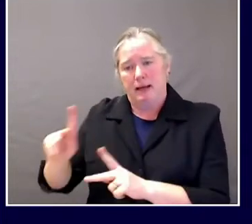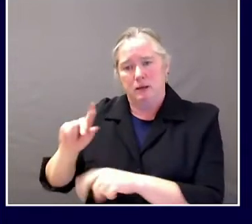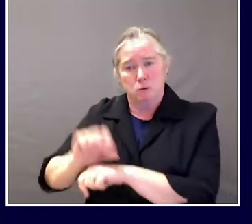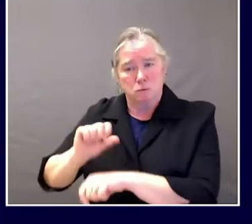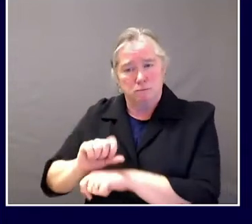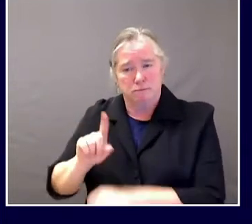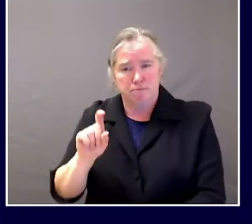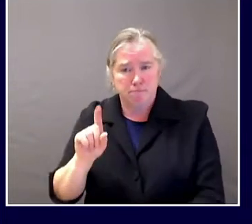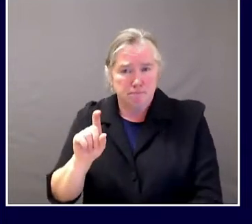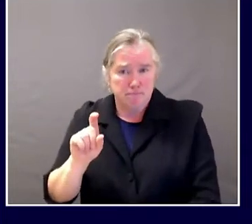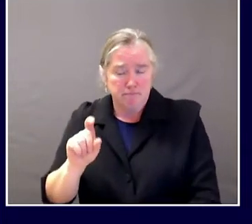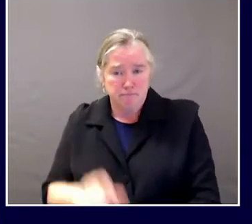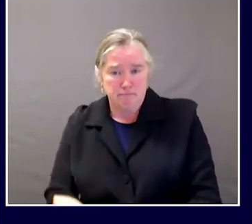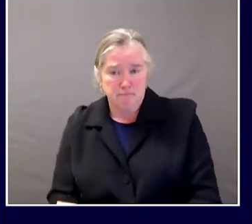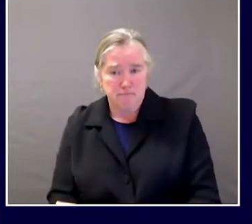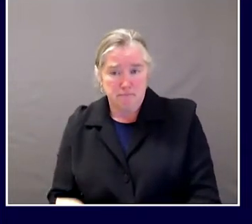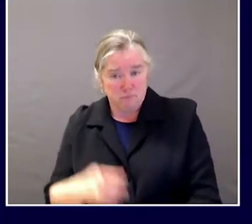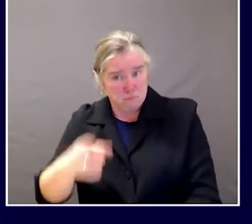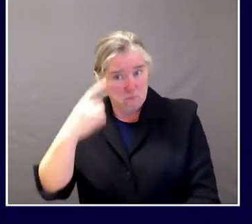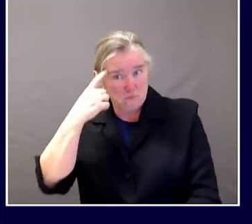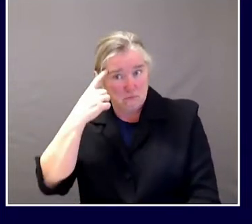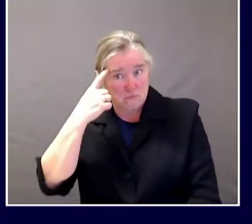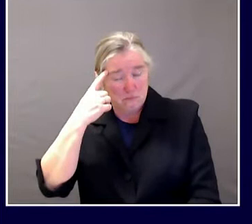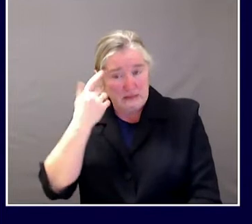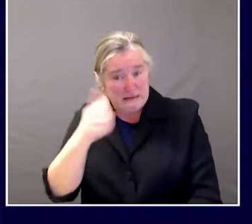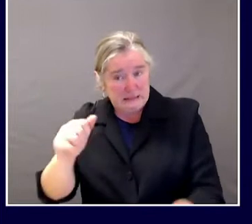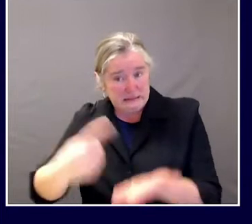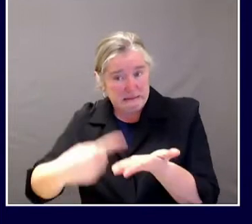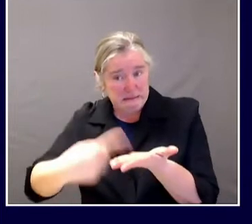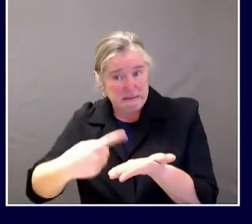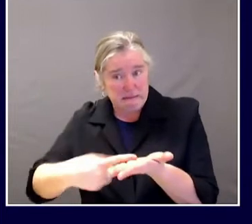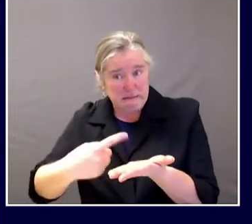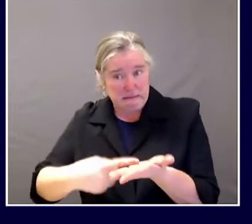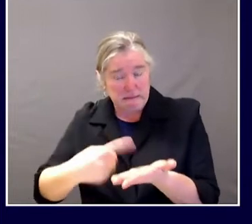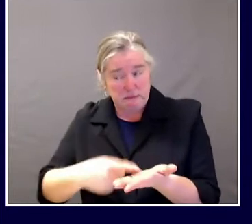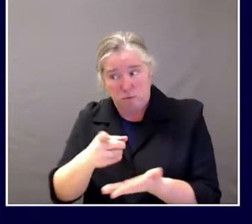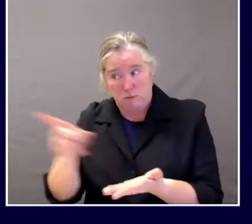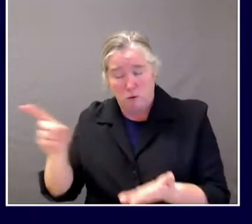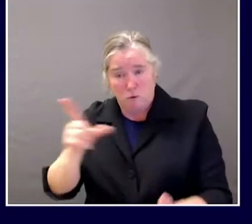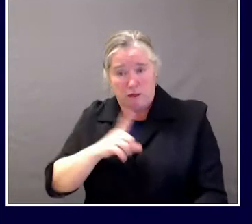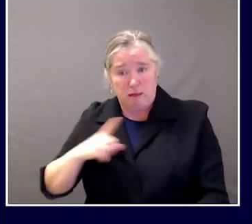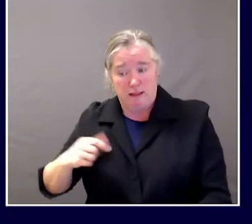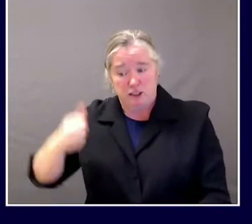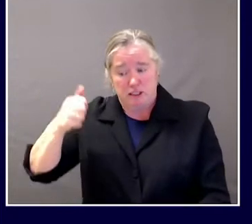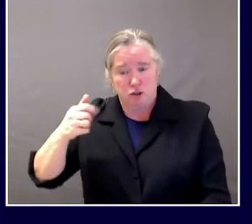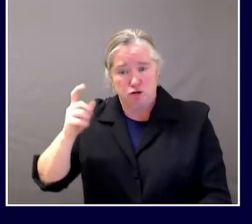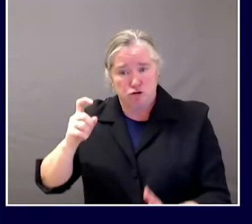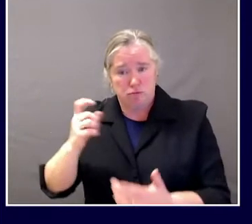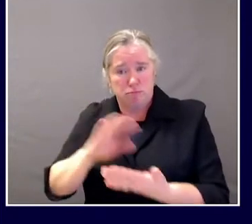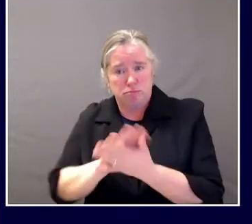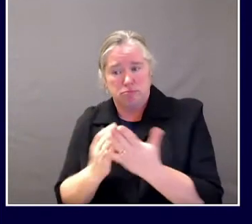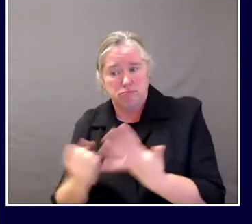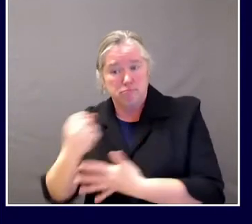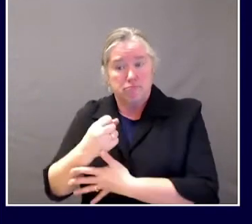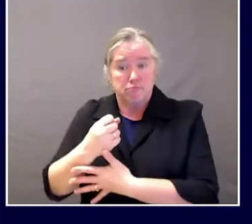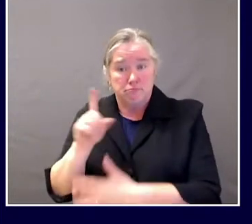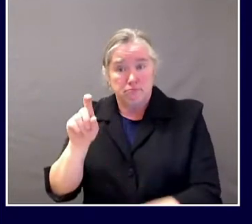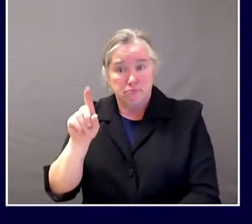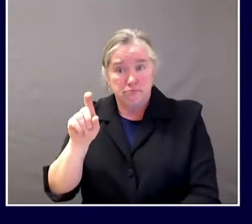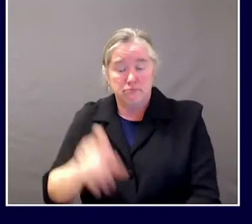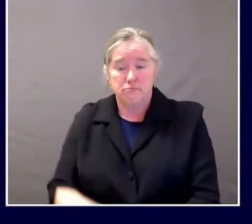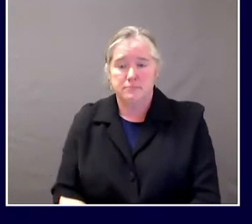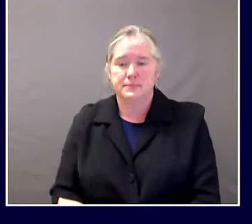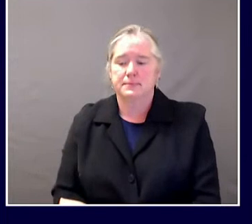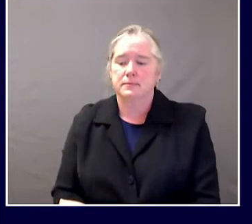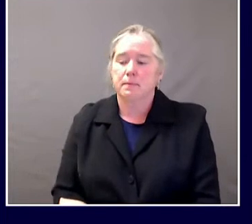What do you think of that idea? Has there been any discussion about whether they should have a separate priority? I'm not aware of